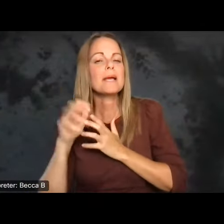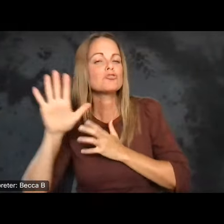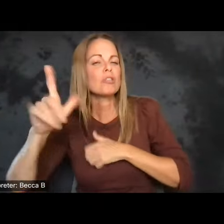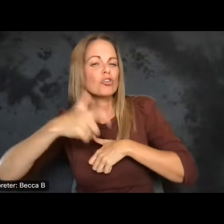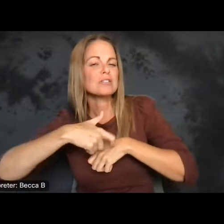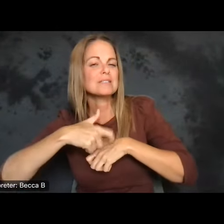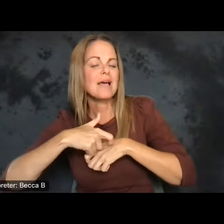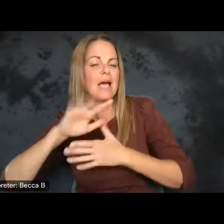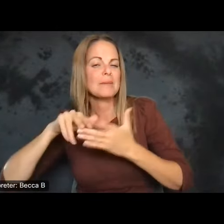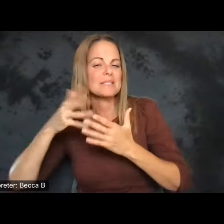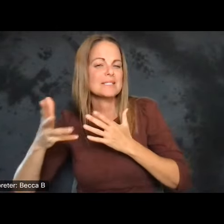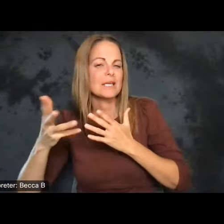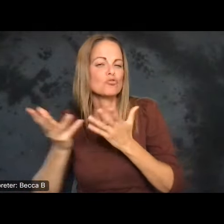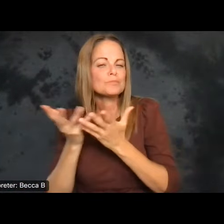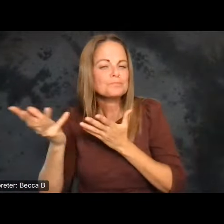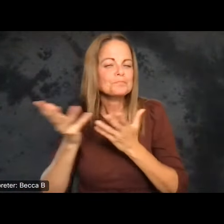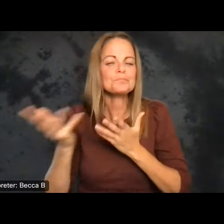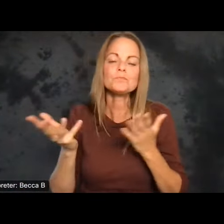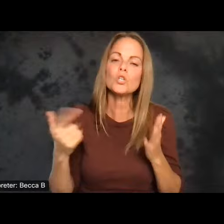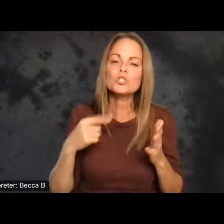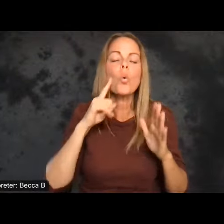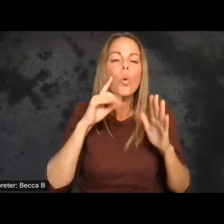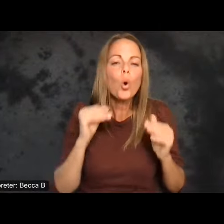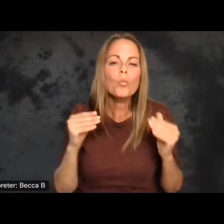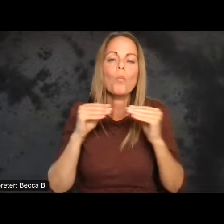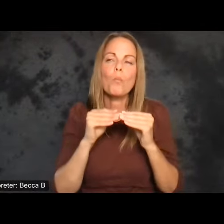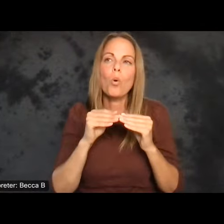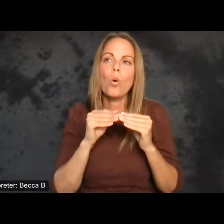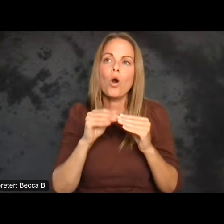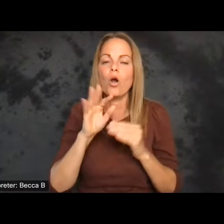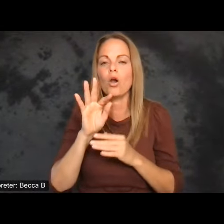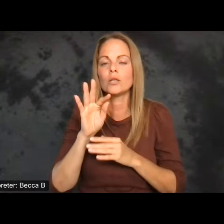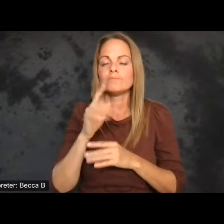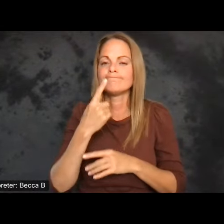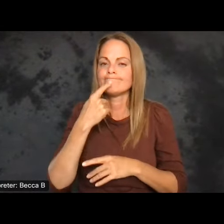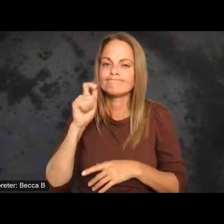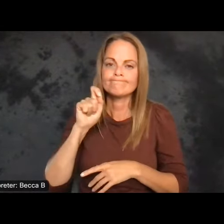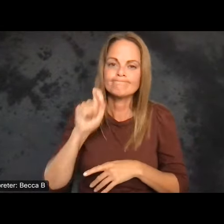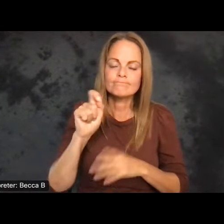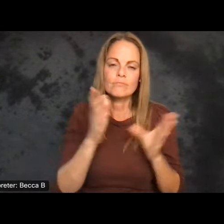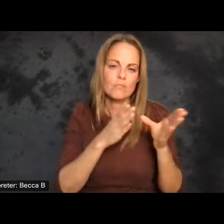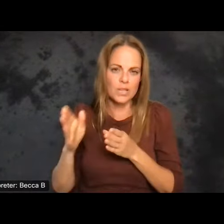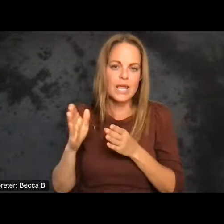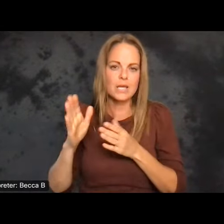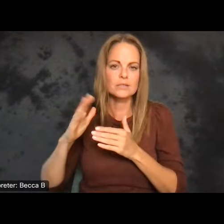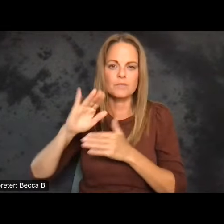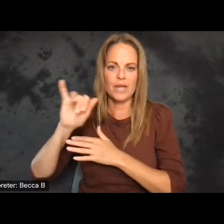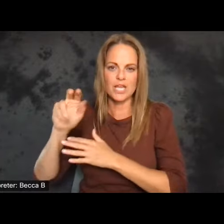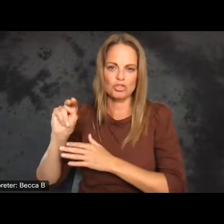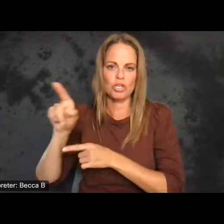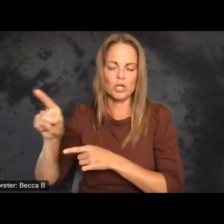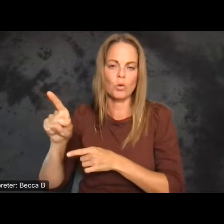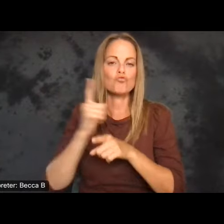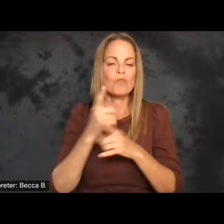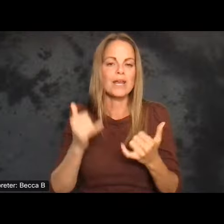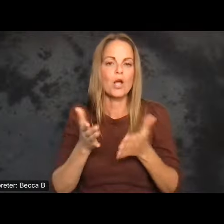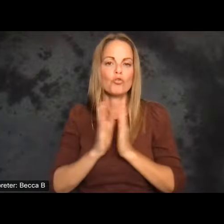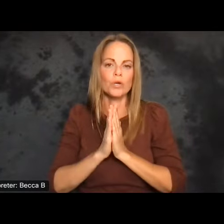we hope to have more firm plans by the beginning of the legislative session. As it stands, this is a request of $258 million in